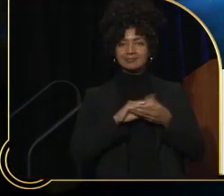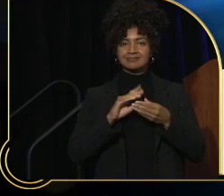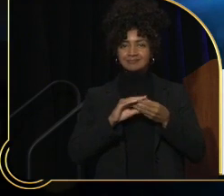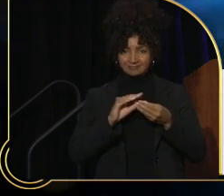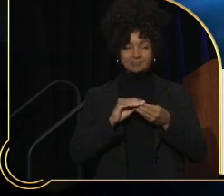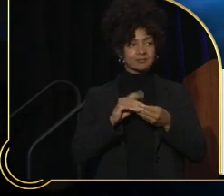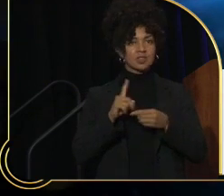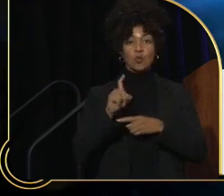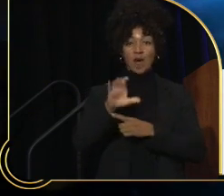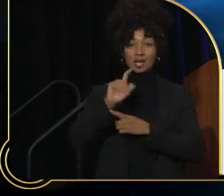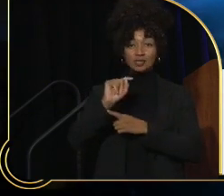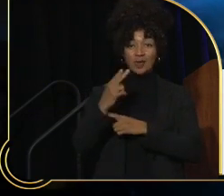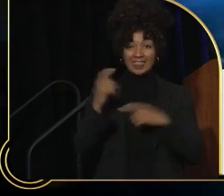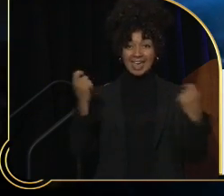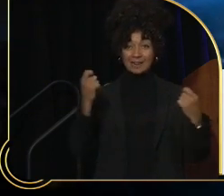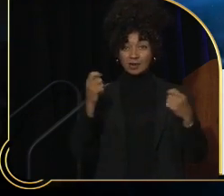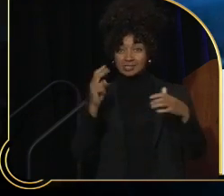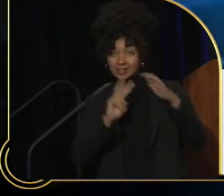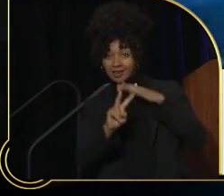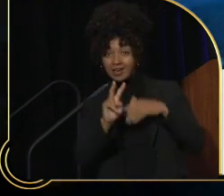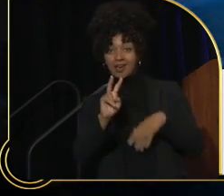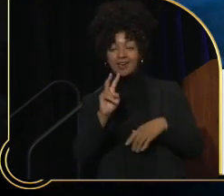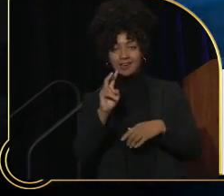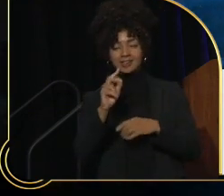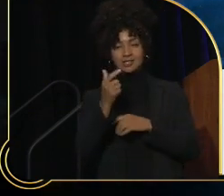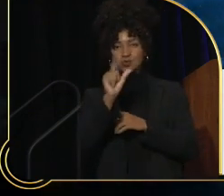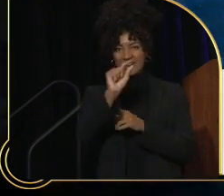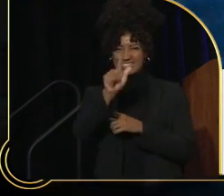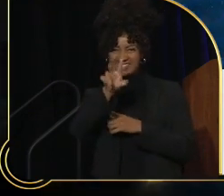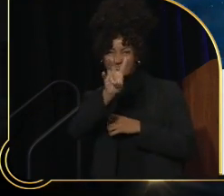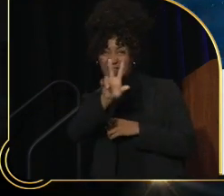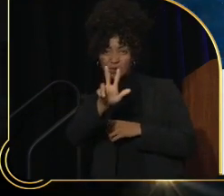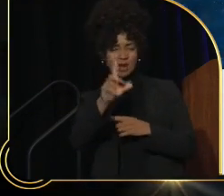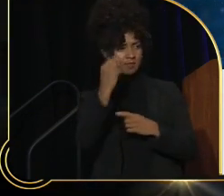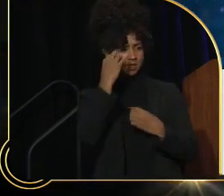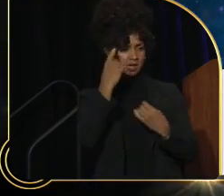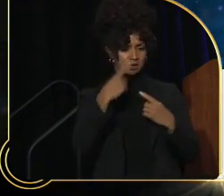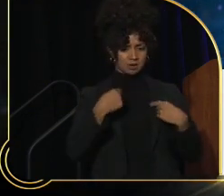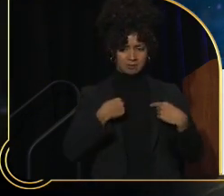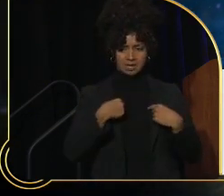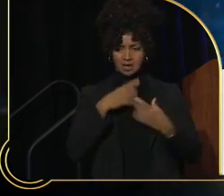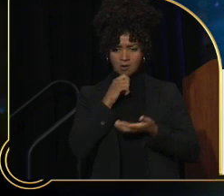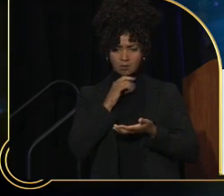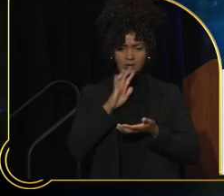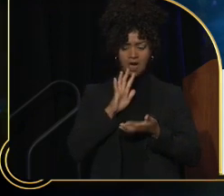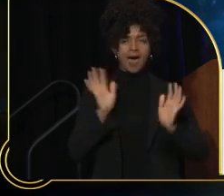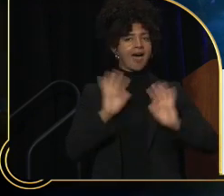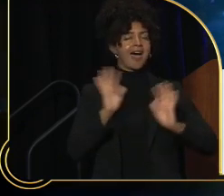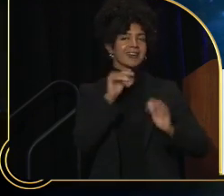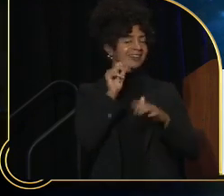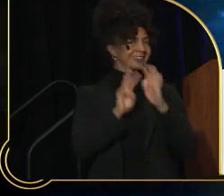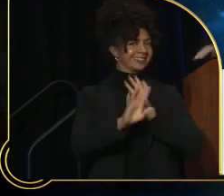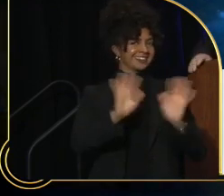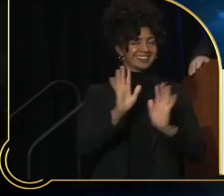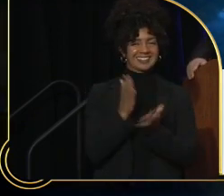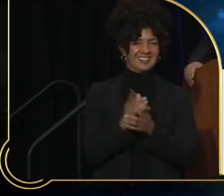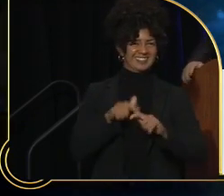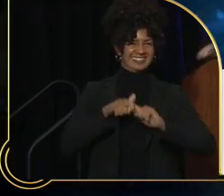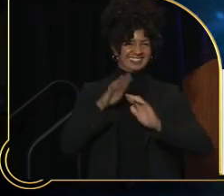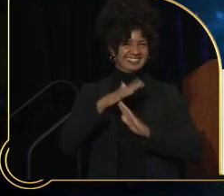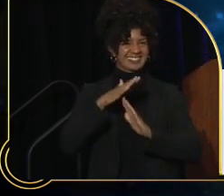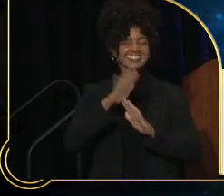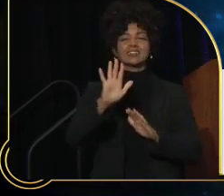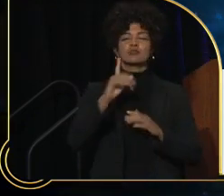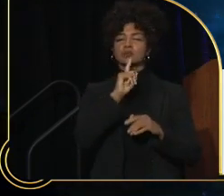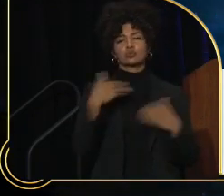in 2073. To think, what will I be? And I thought, no, I don't want to go there. I'm going to stop. It really is an